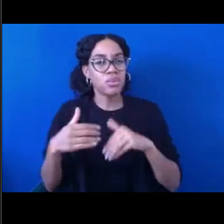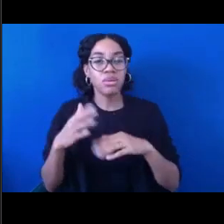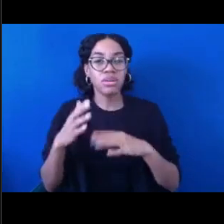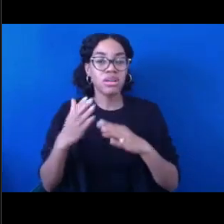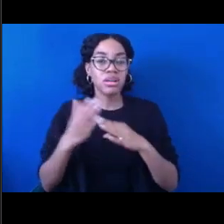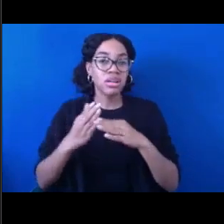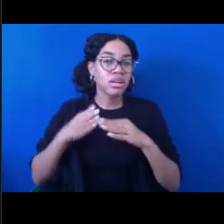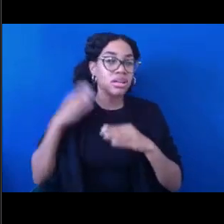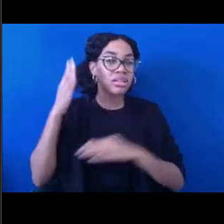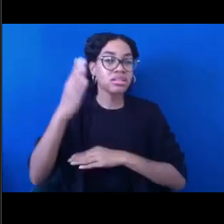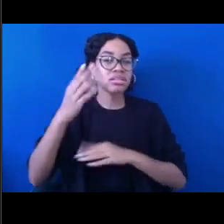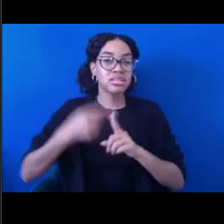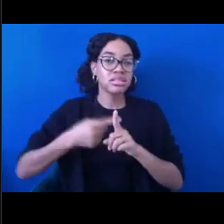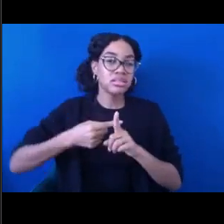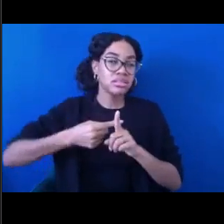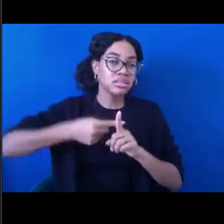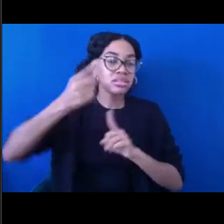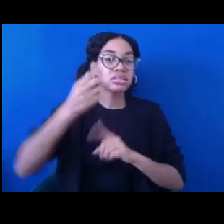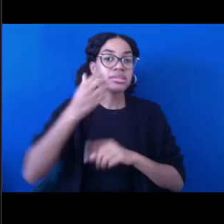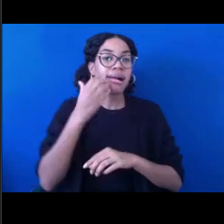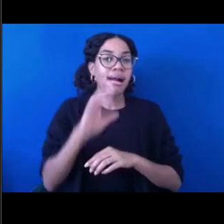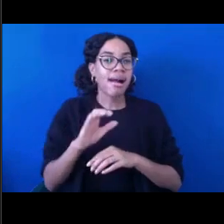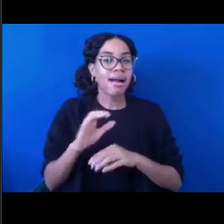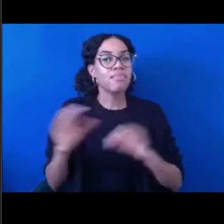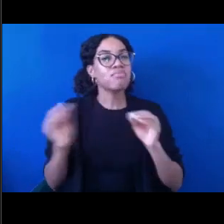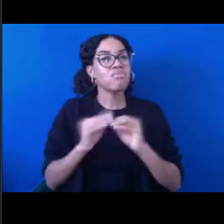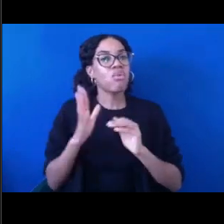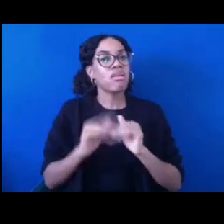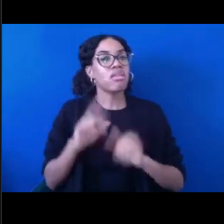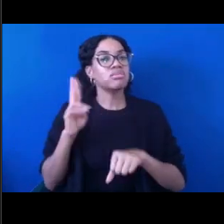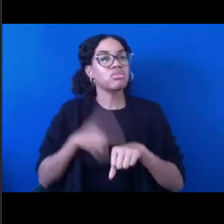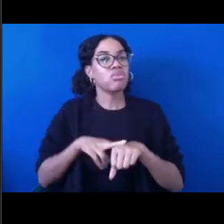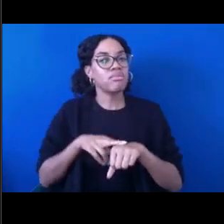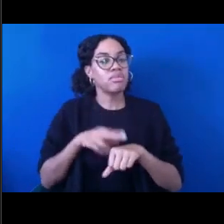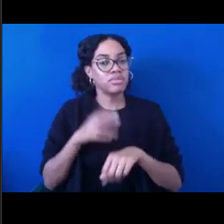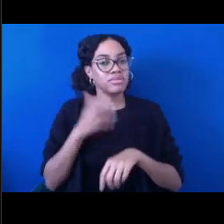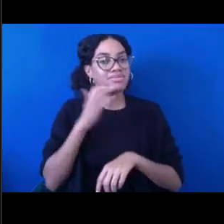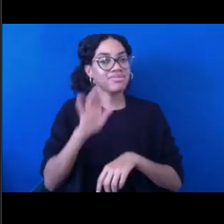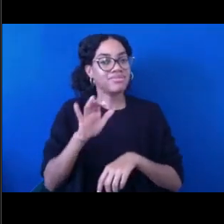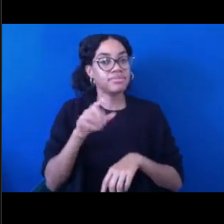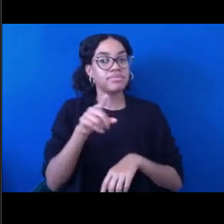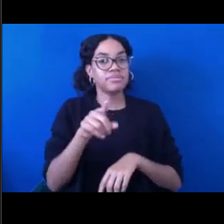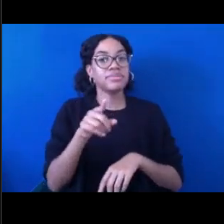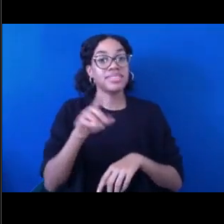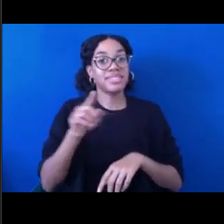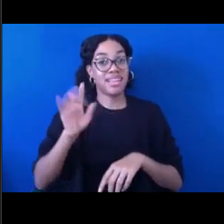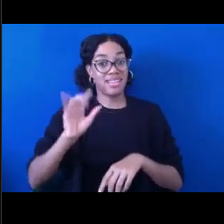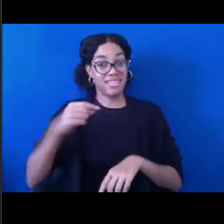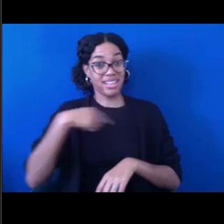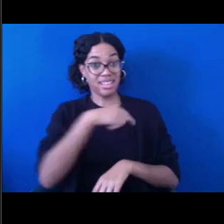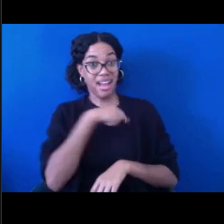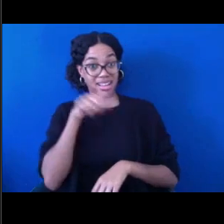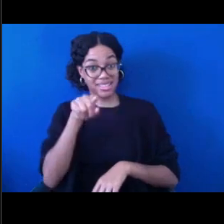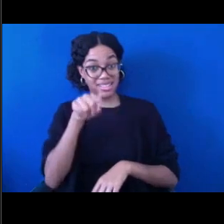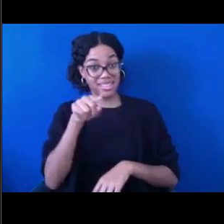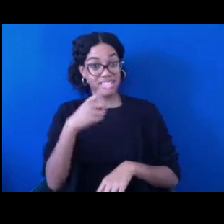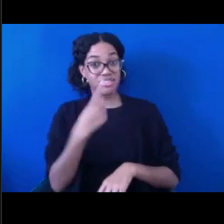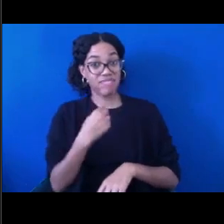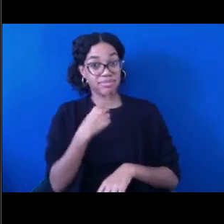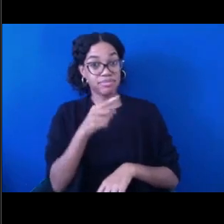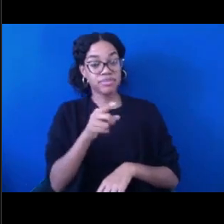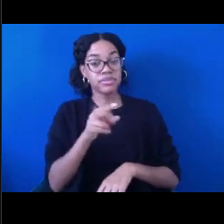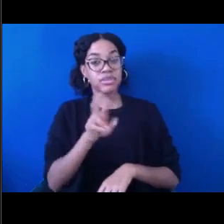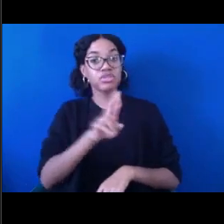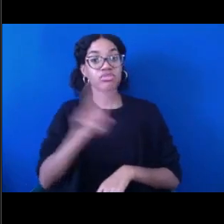temperatures. How does that affect where we are in the southeastern United States? Go to the image at the top right. This shows you